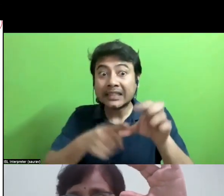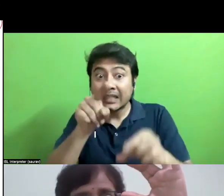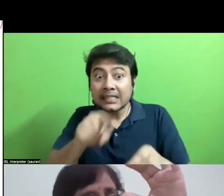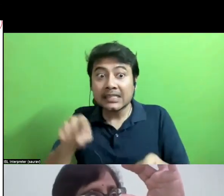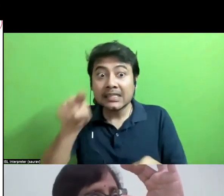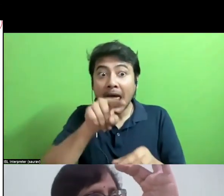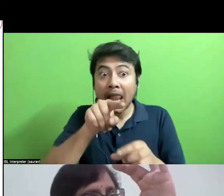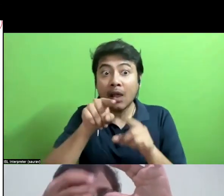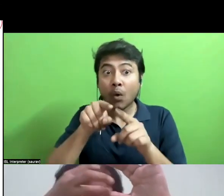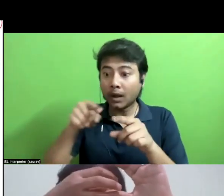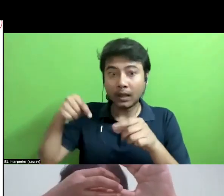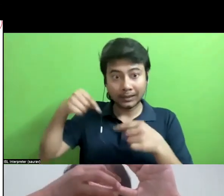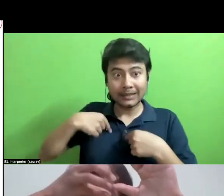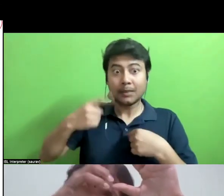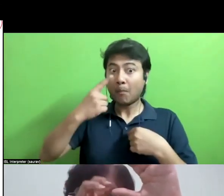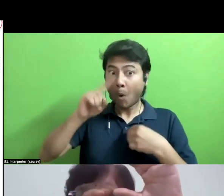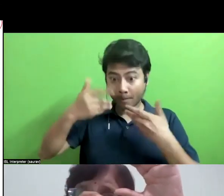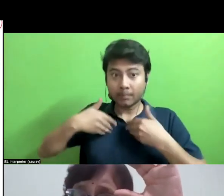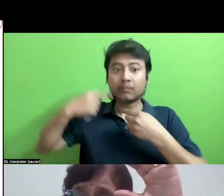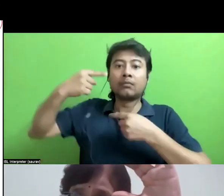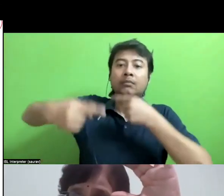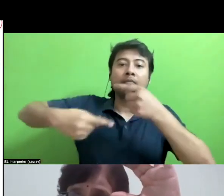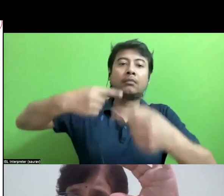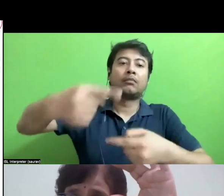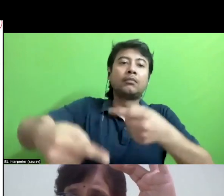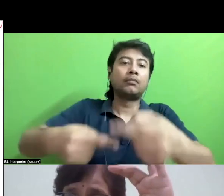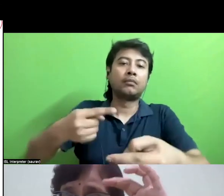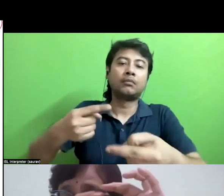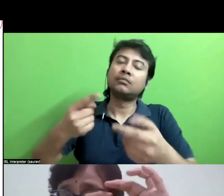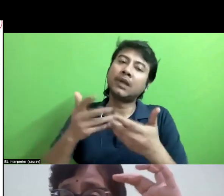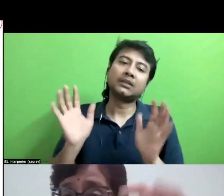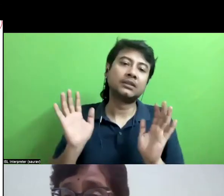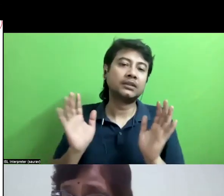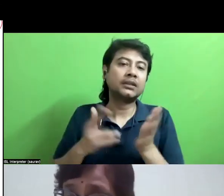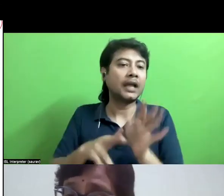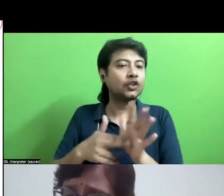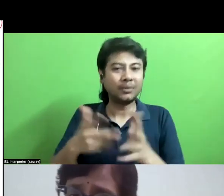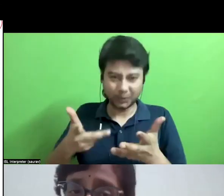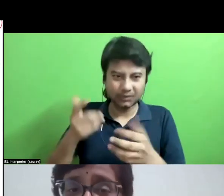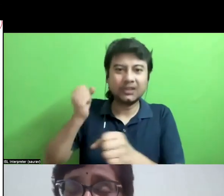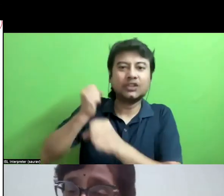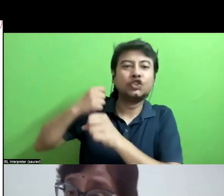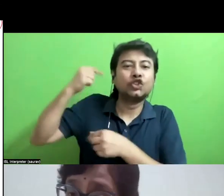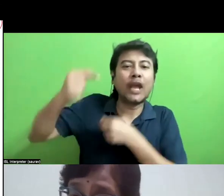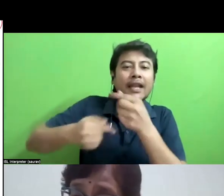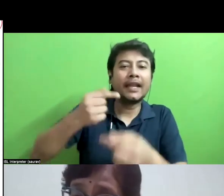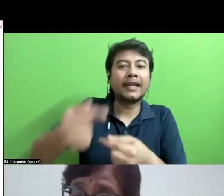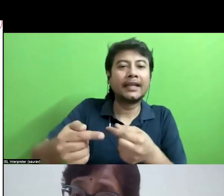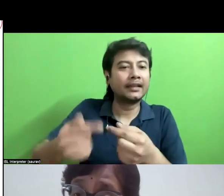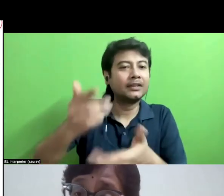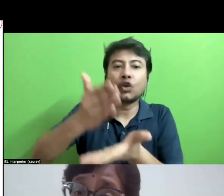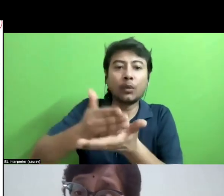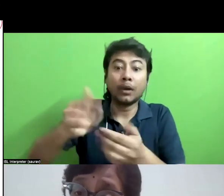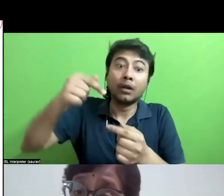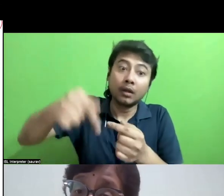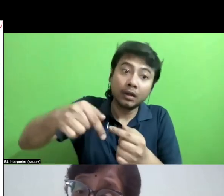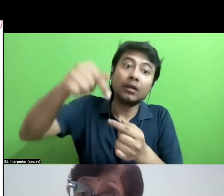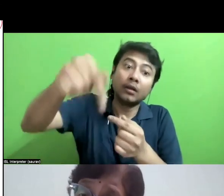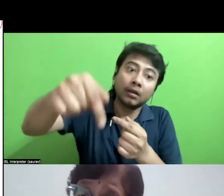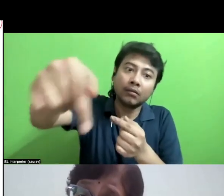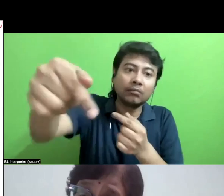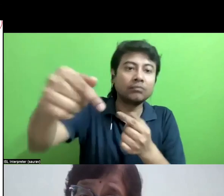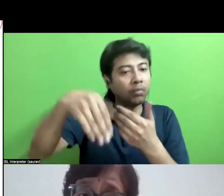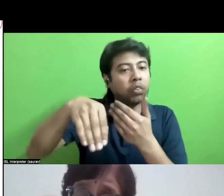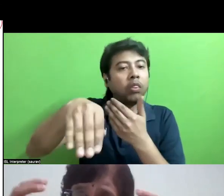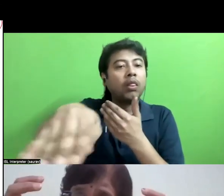will go to future generations because it is a genetic problem. It will keep happening in future generations. Now, where